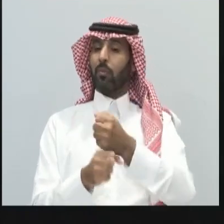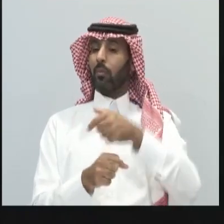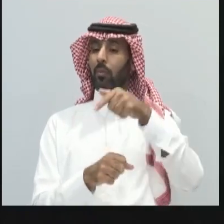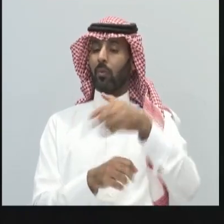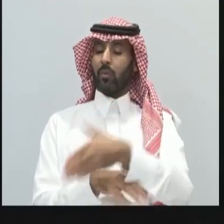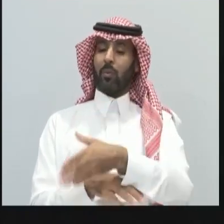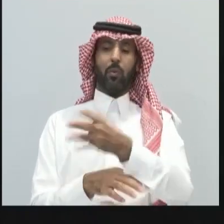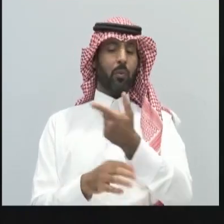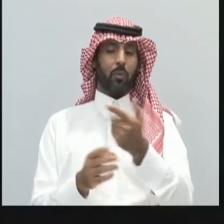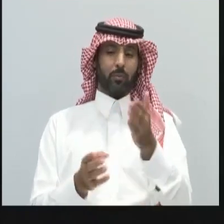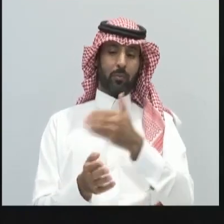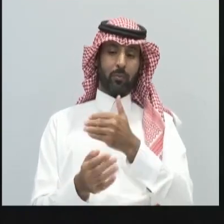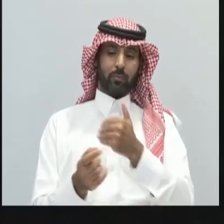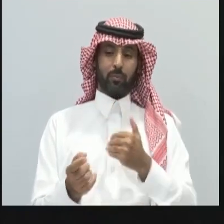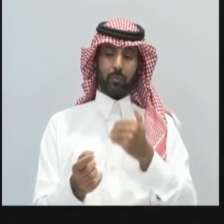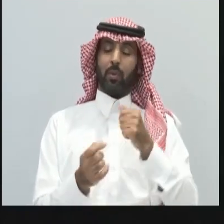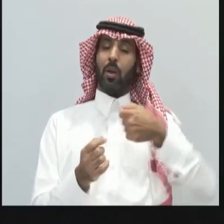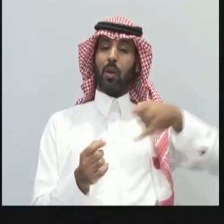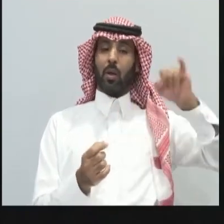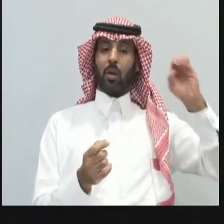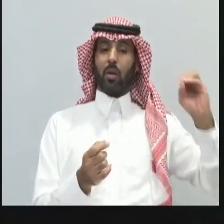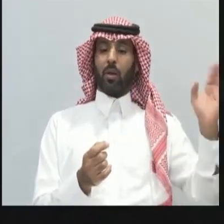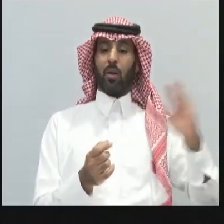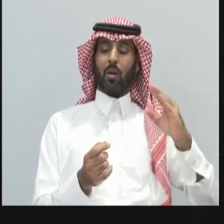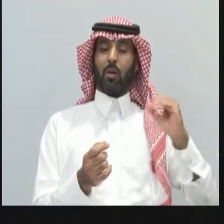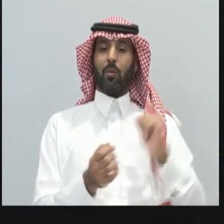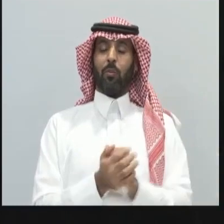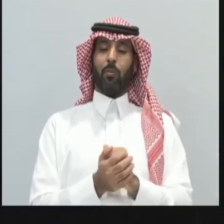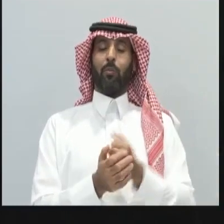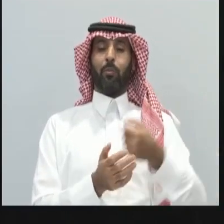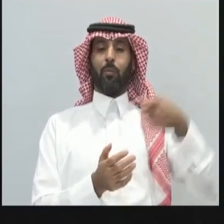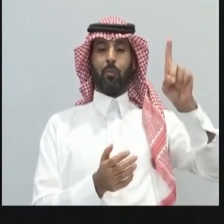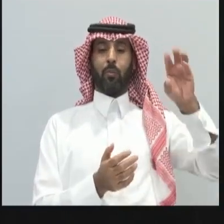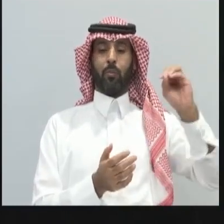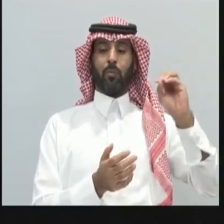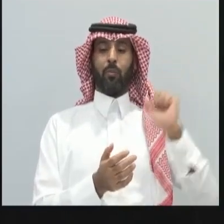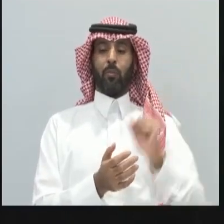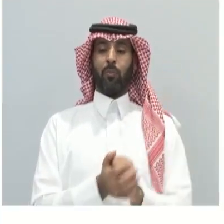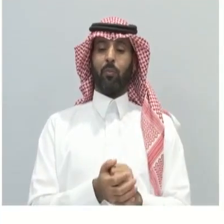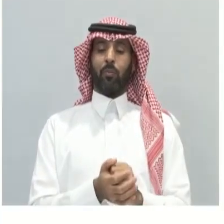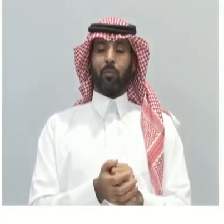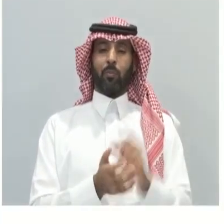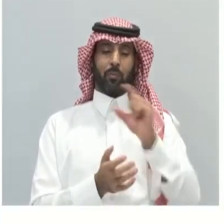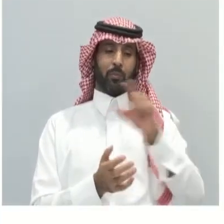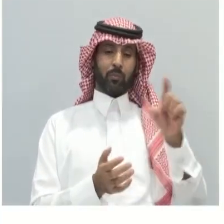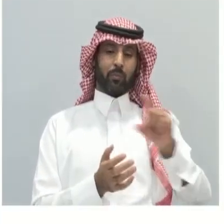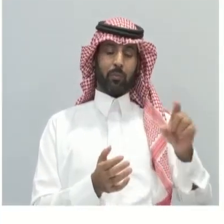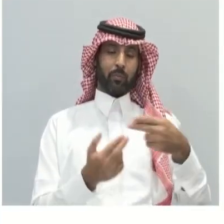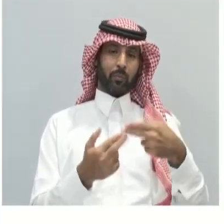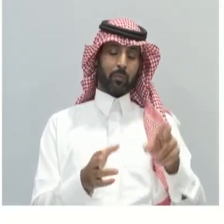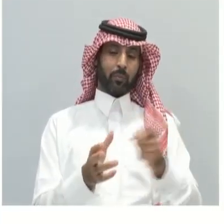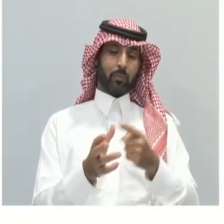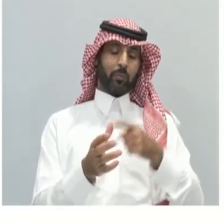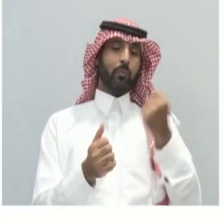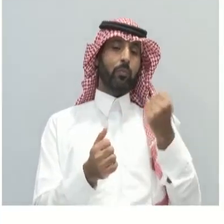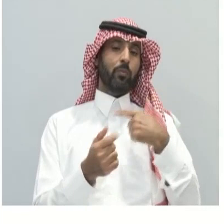is the indirect object by IO, and which is the direct object by DO. So let's start with the first